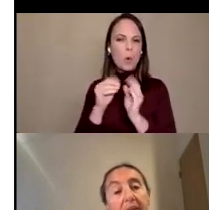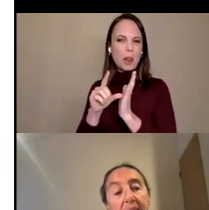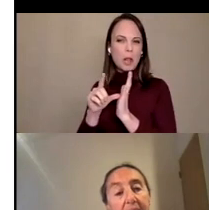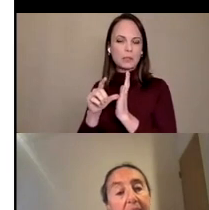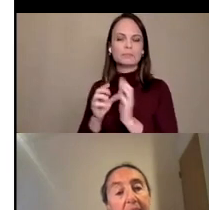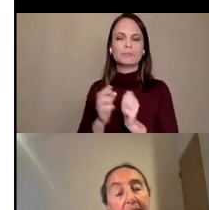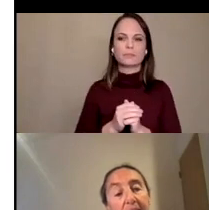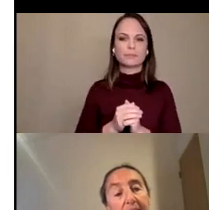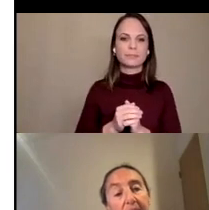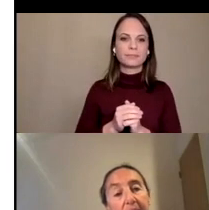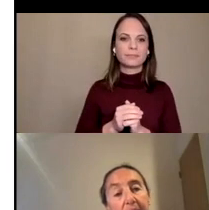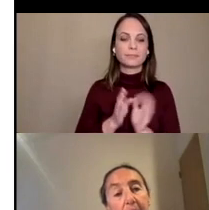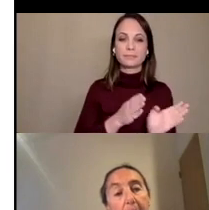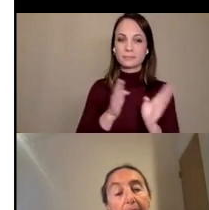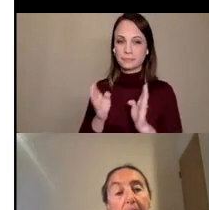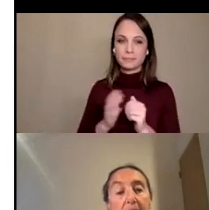shortly. Next.